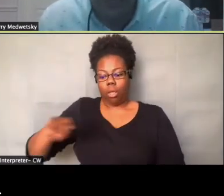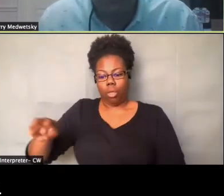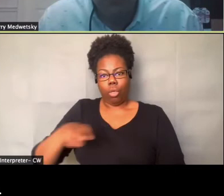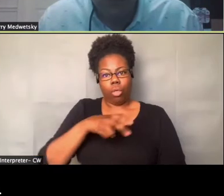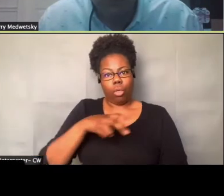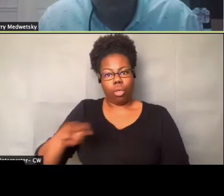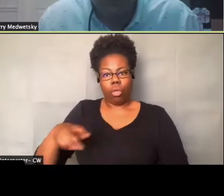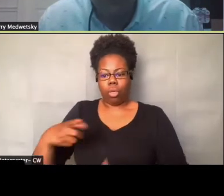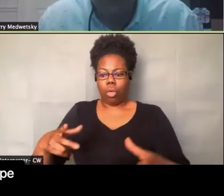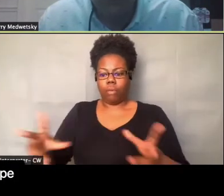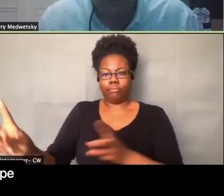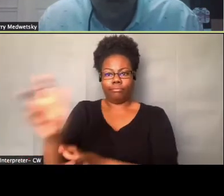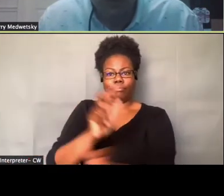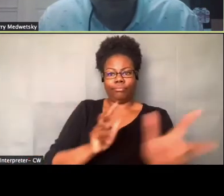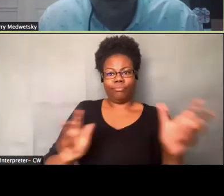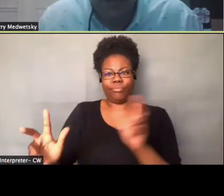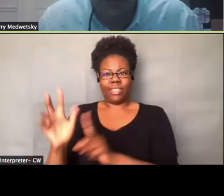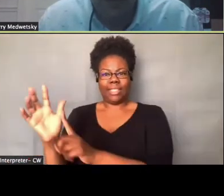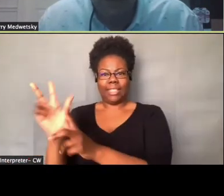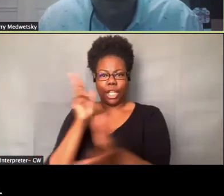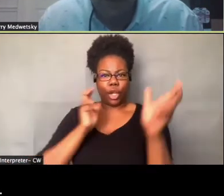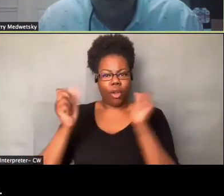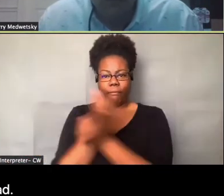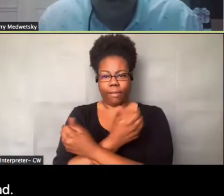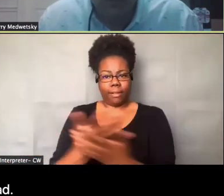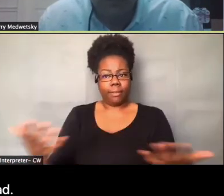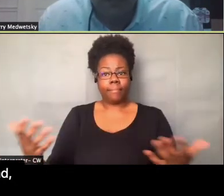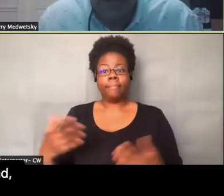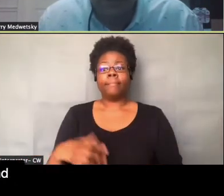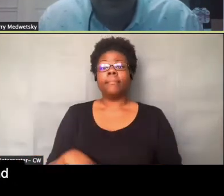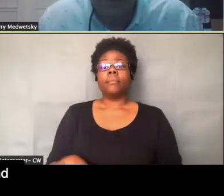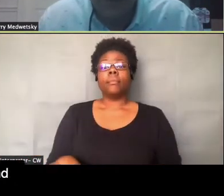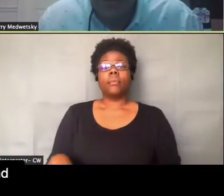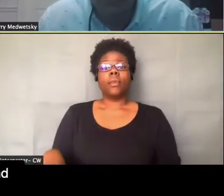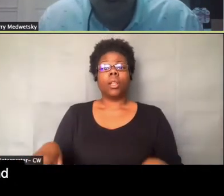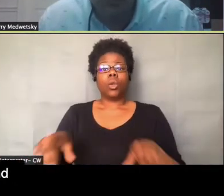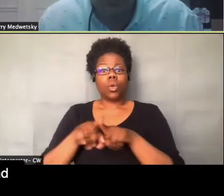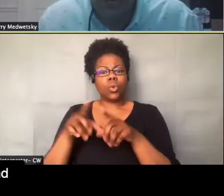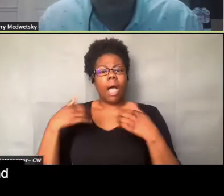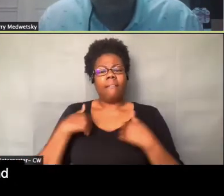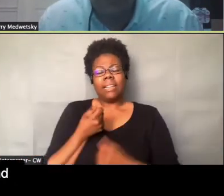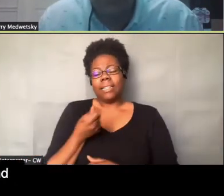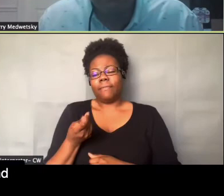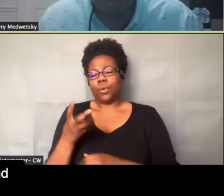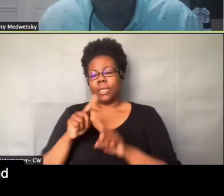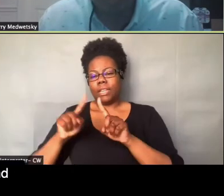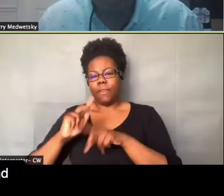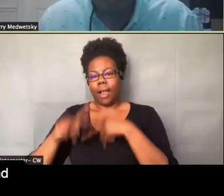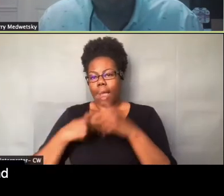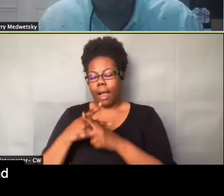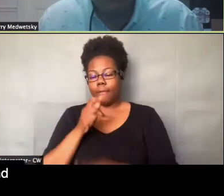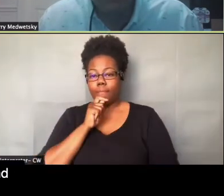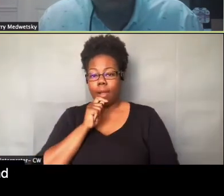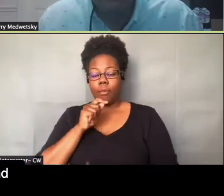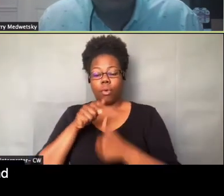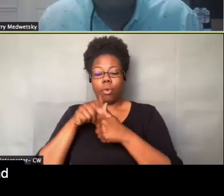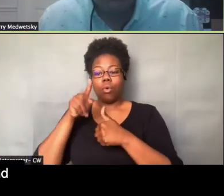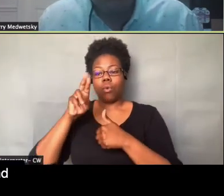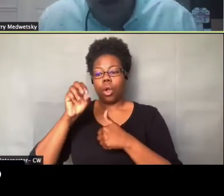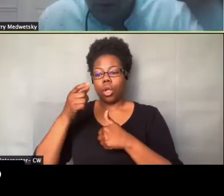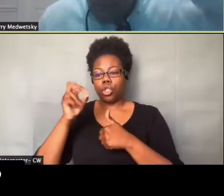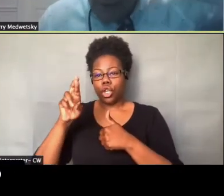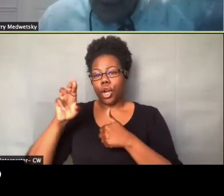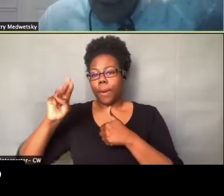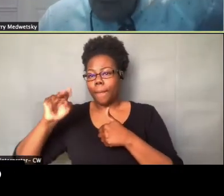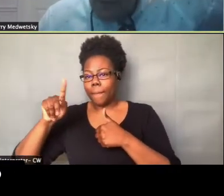3 types of radio microphone: the radio pen, the radio select, and the radio table mic. So